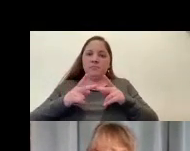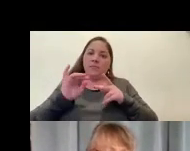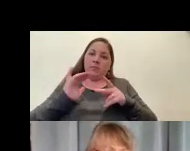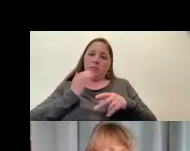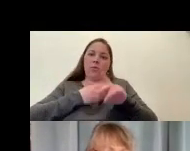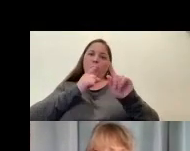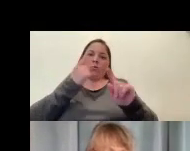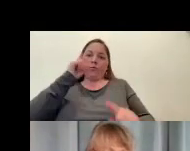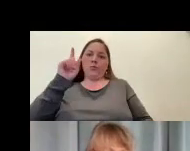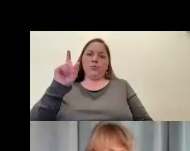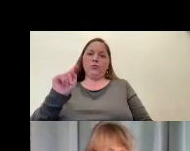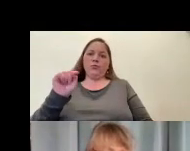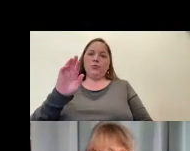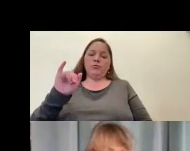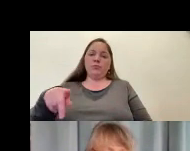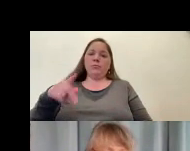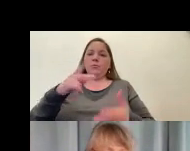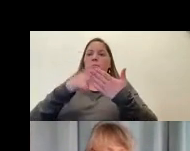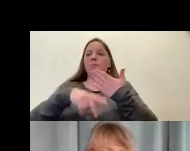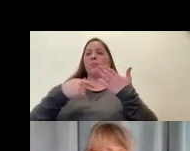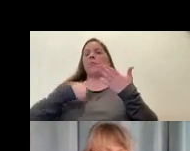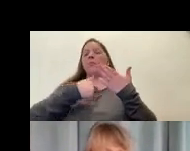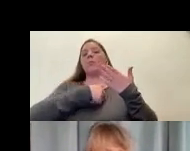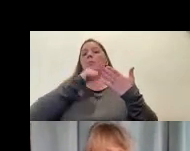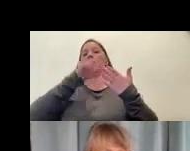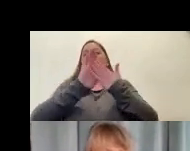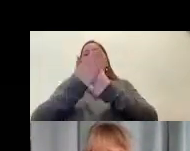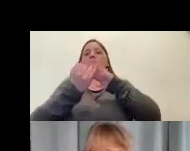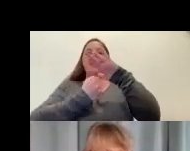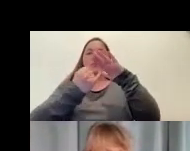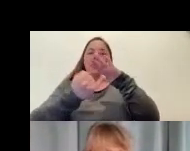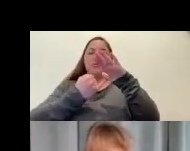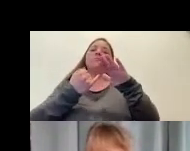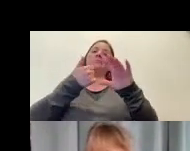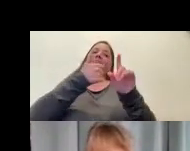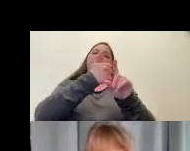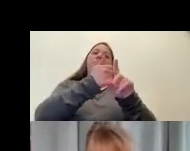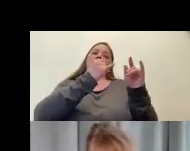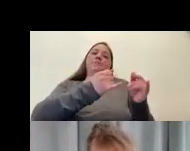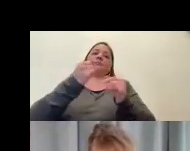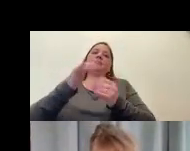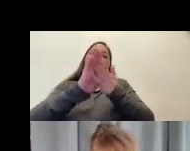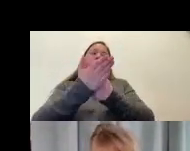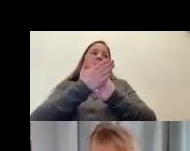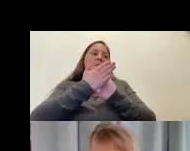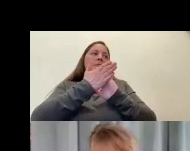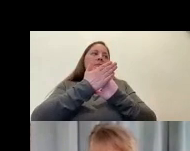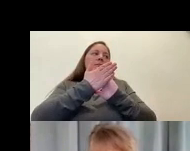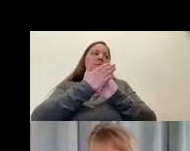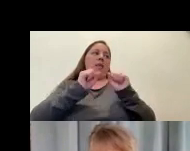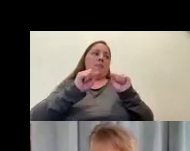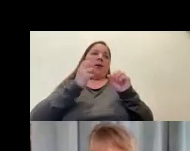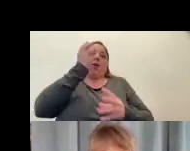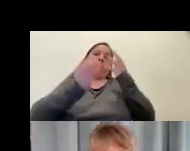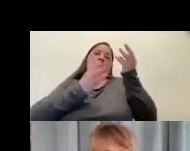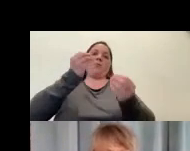TRIP program, so that we don't stay isolated and they reach out and they do things and, get them talking to